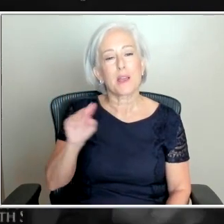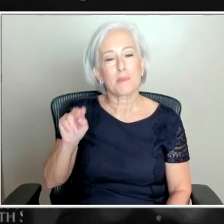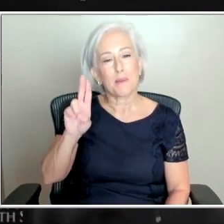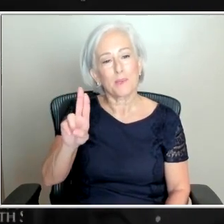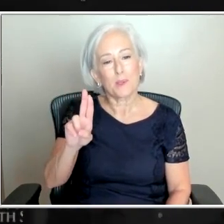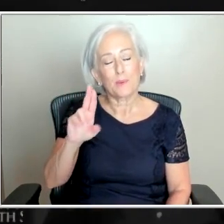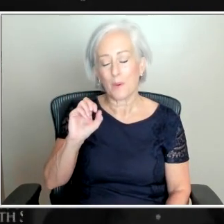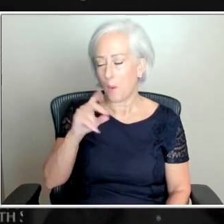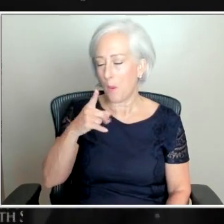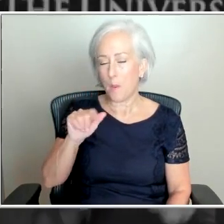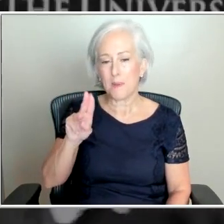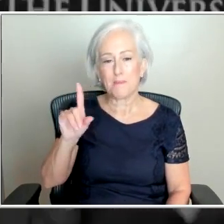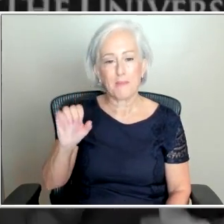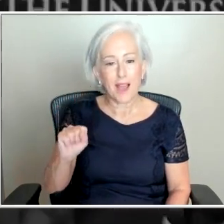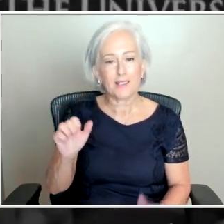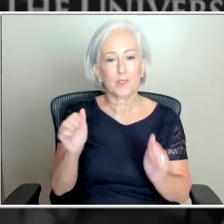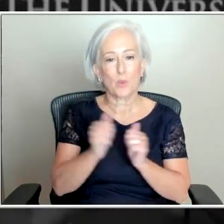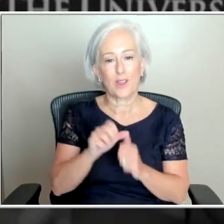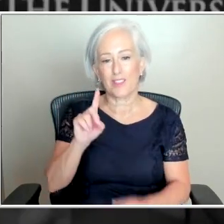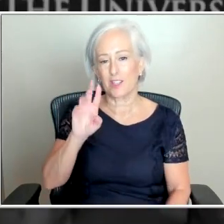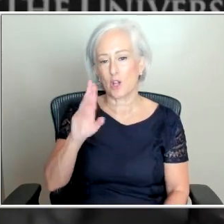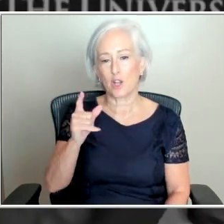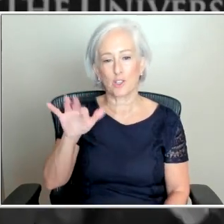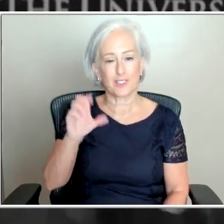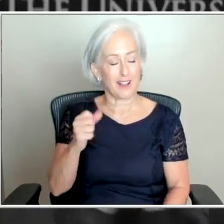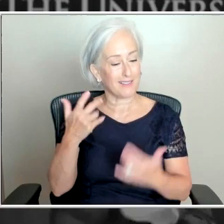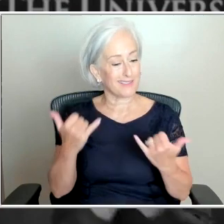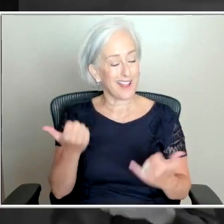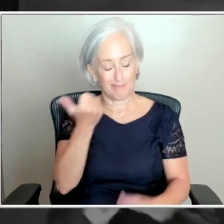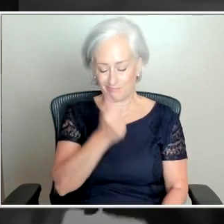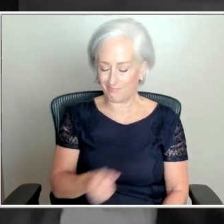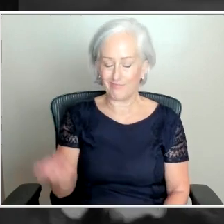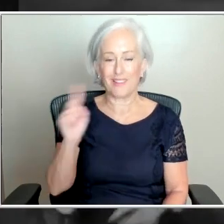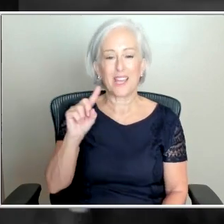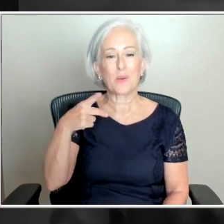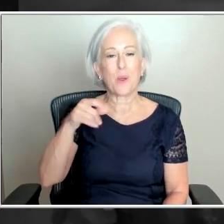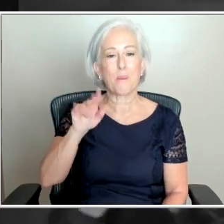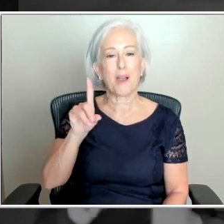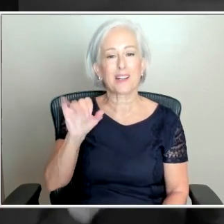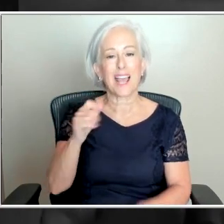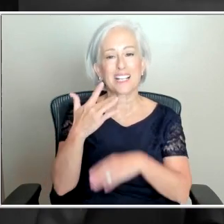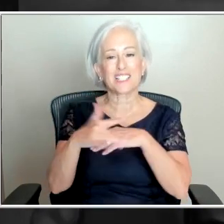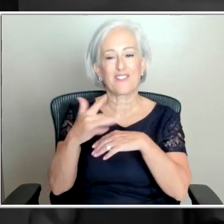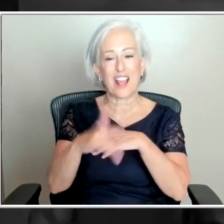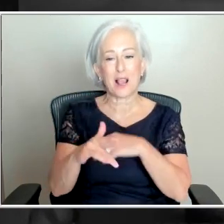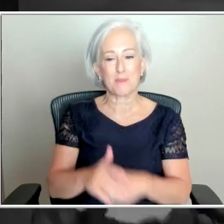Mics with Dr. Stites podcast. Now everywhere podcasts are available.